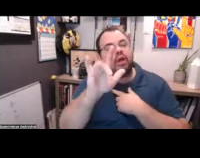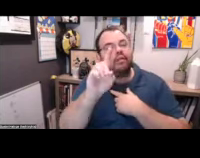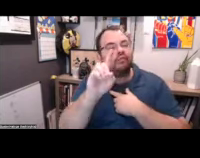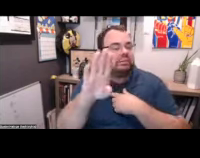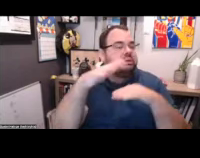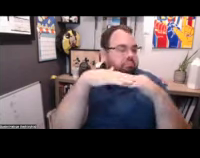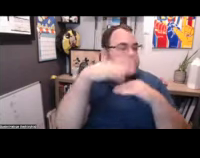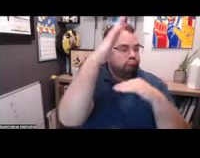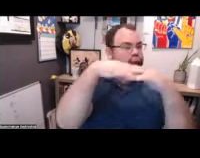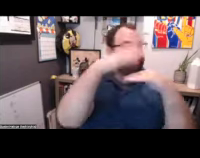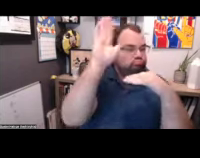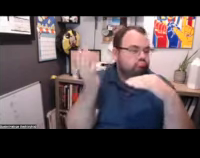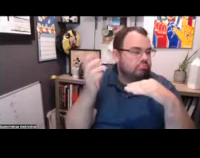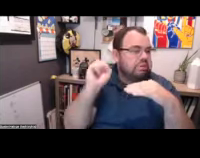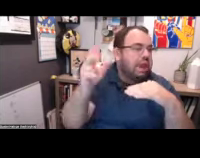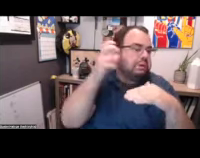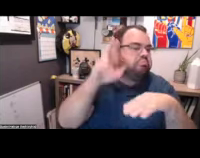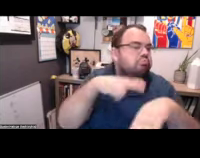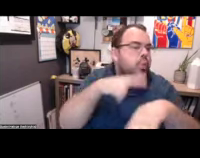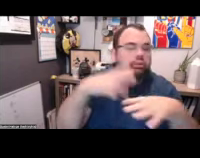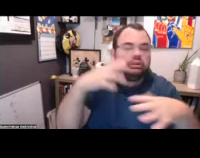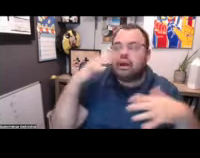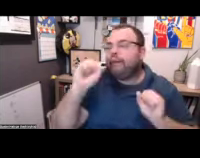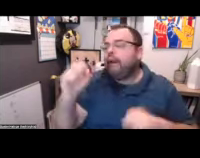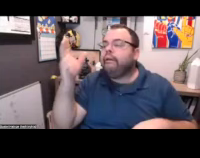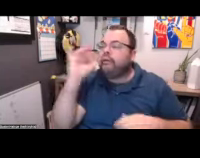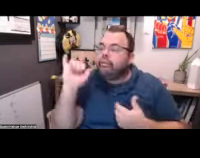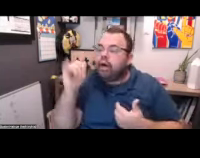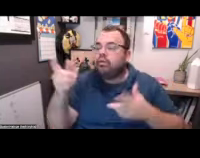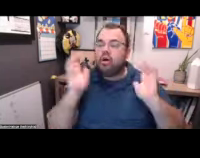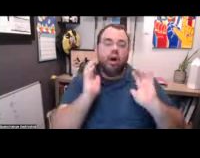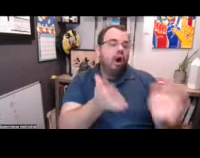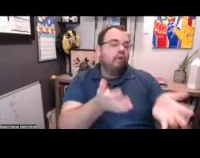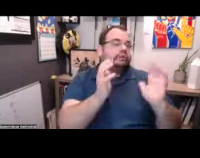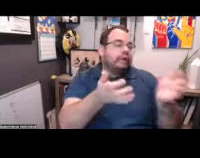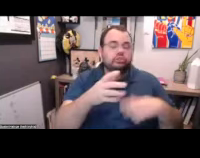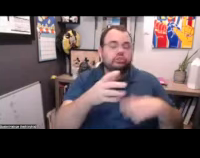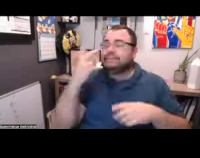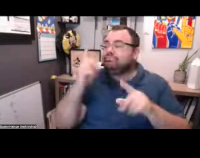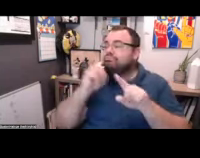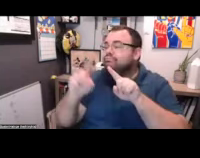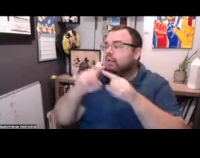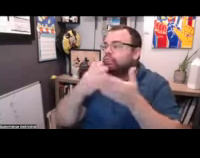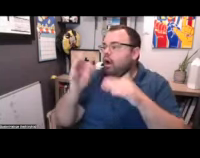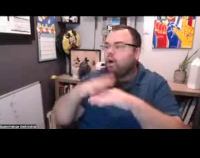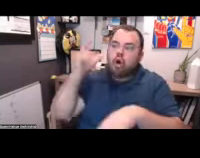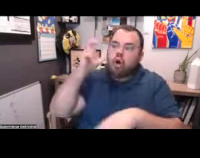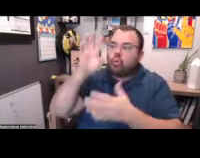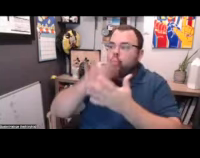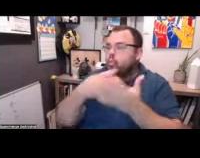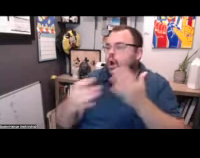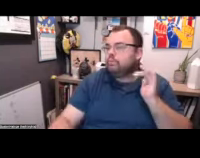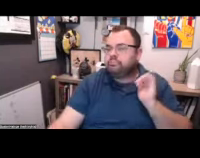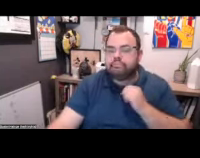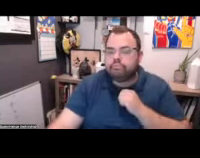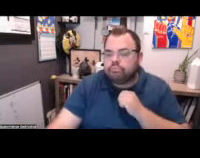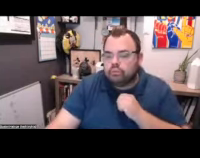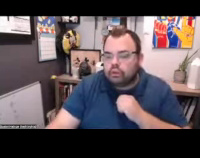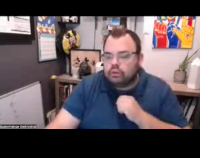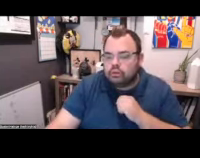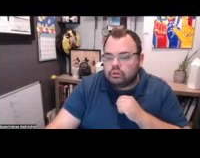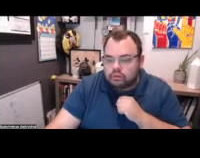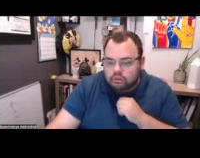and 25 decibels. They can hear for normal sound, if you would, normal conversation, things like